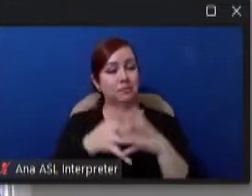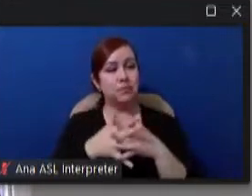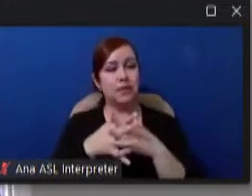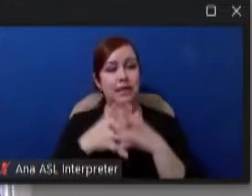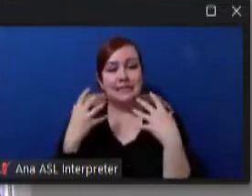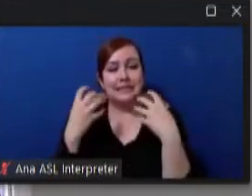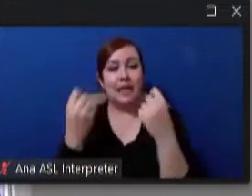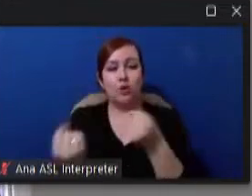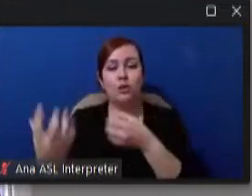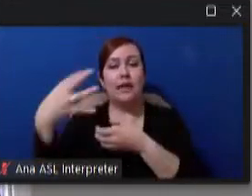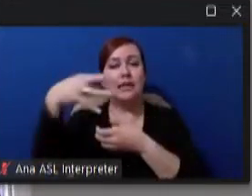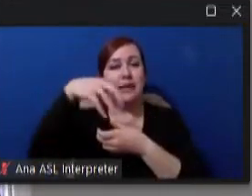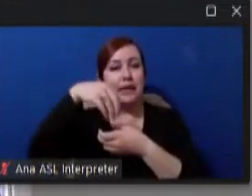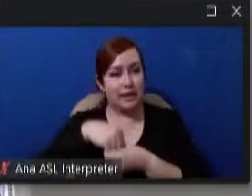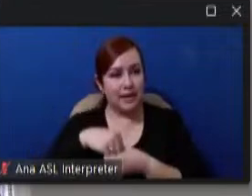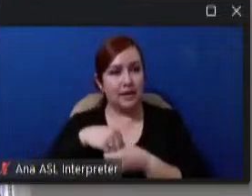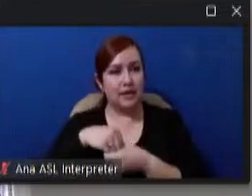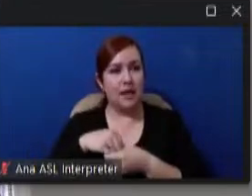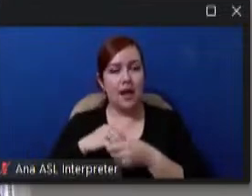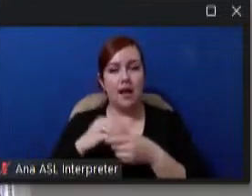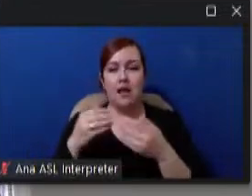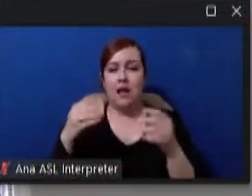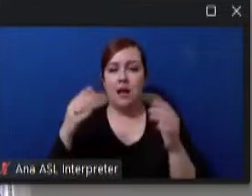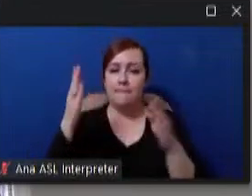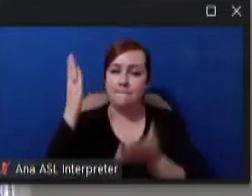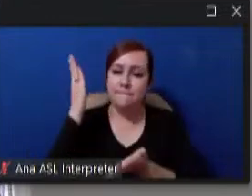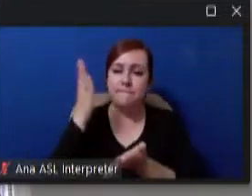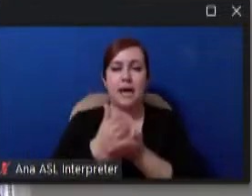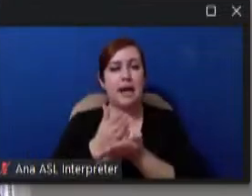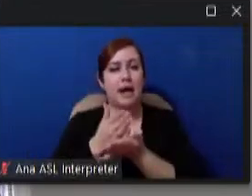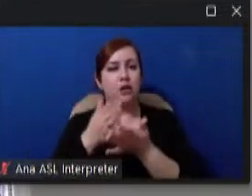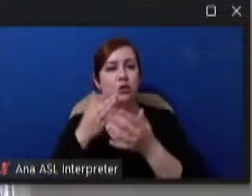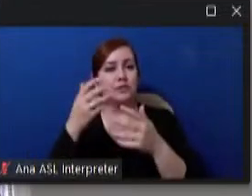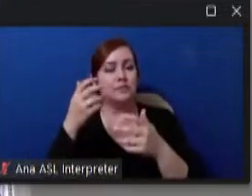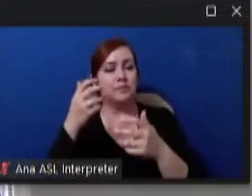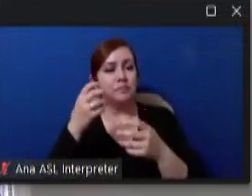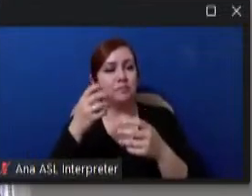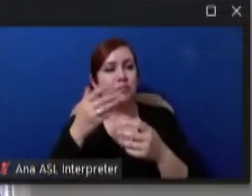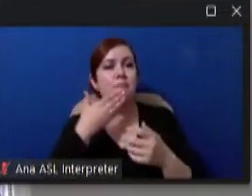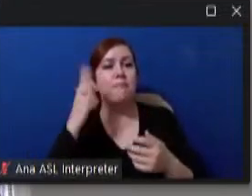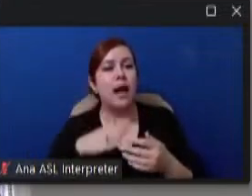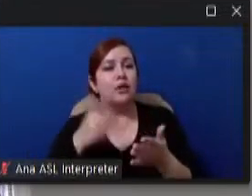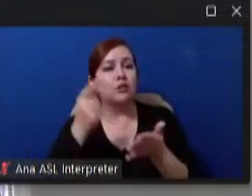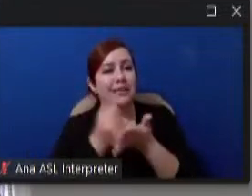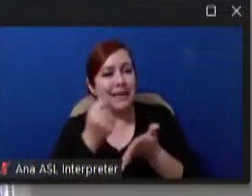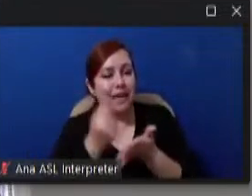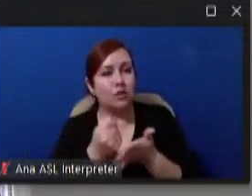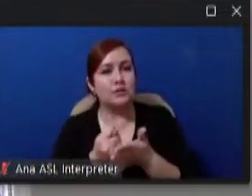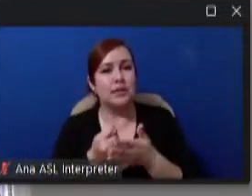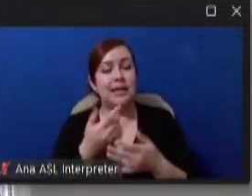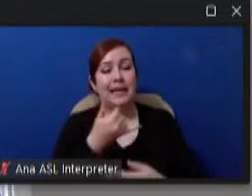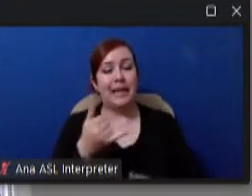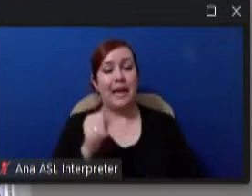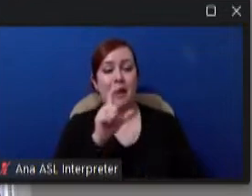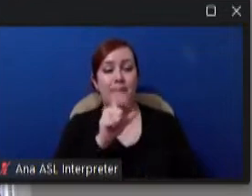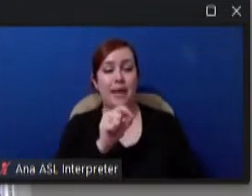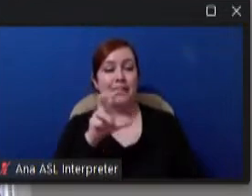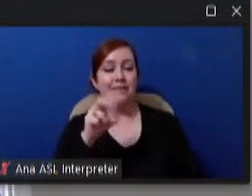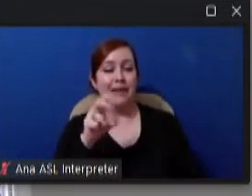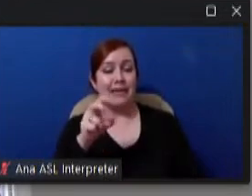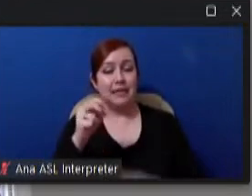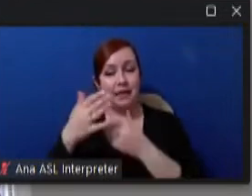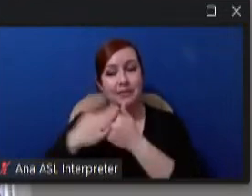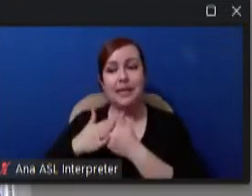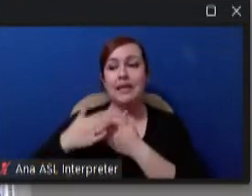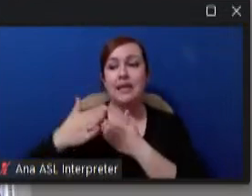and access to comprehensive health care. We have to ensure that this